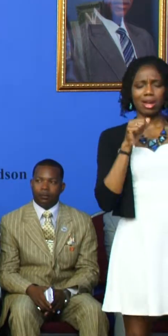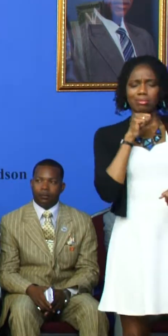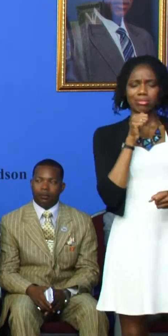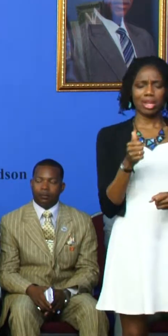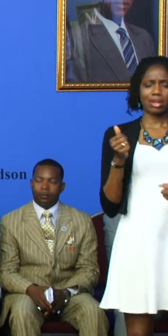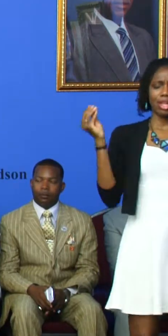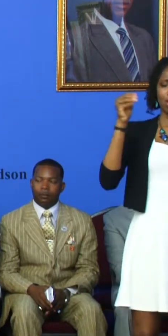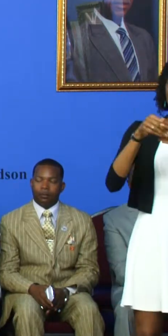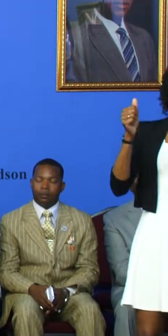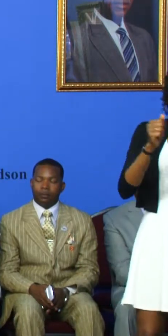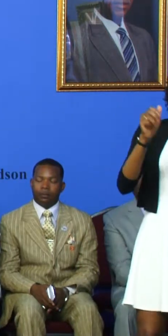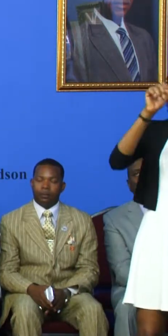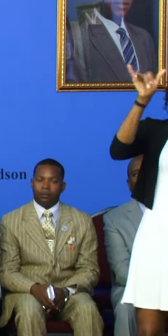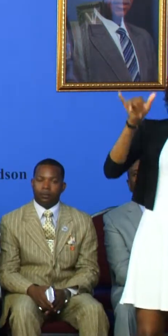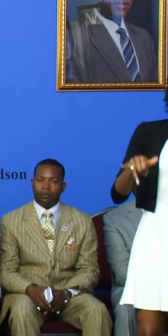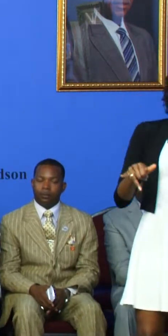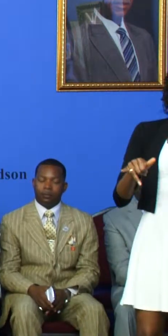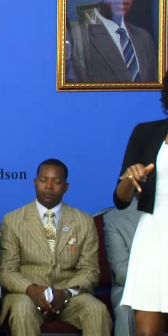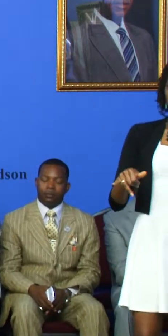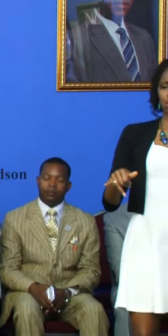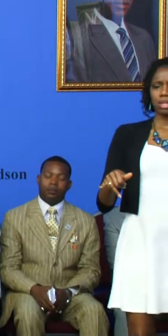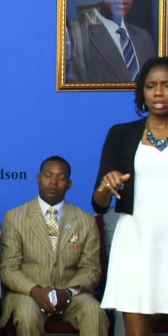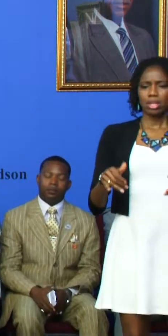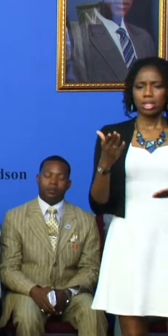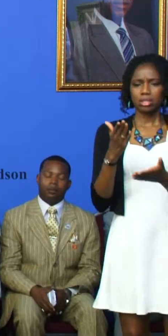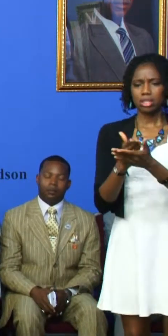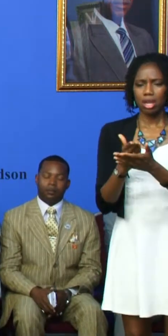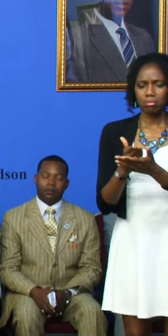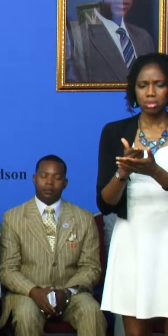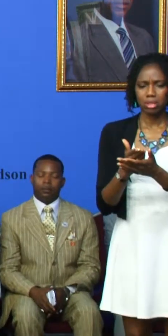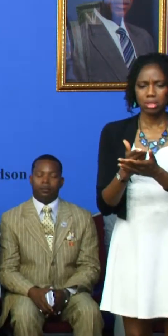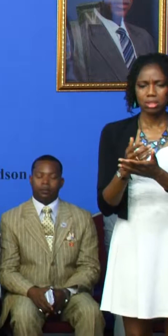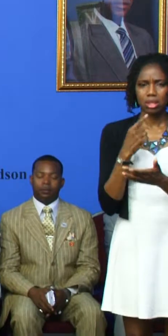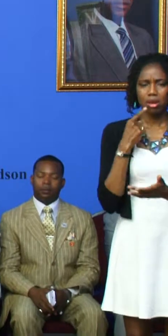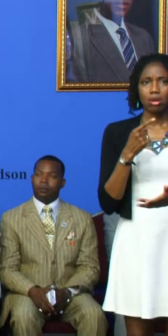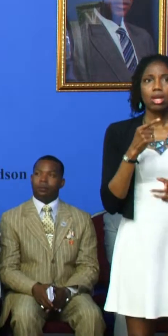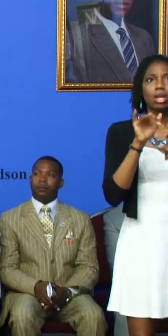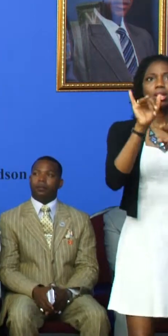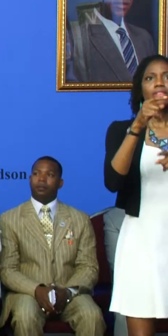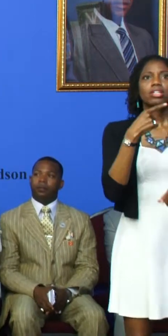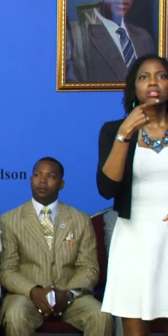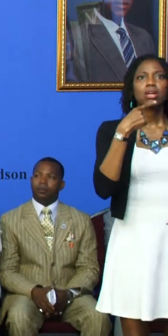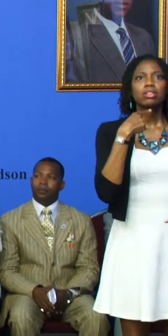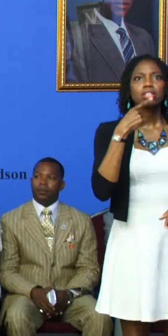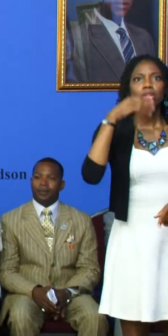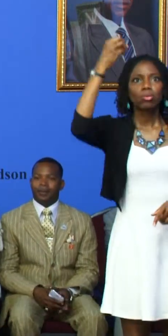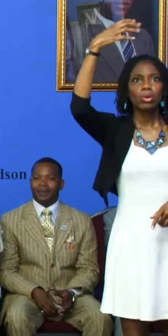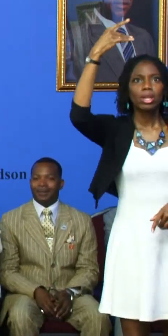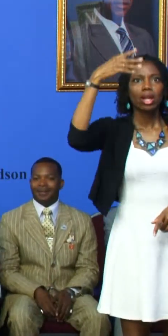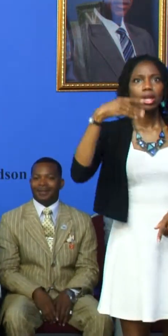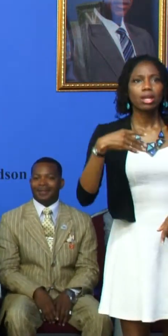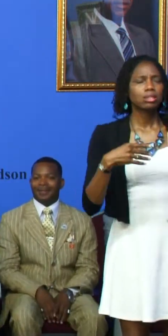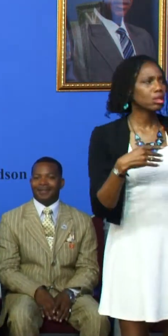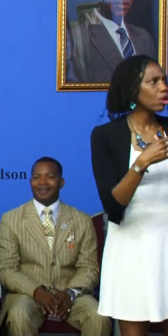that. Blah, blah, blah, blah. And he stopped. I said, what you stopped for? He said, red light. I said, I thought you were in the system. Just keep going.